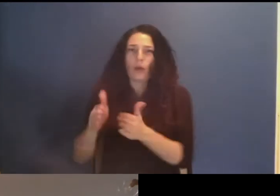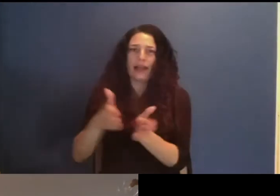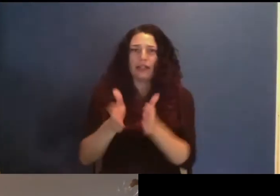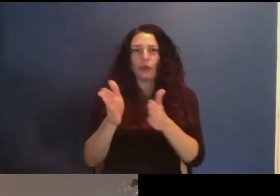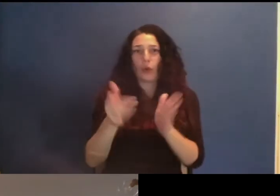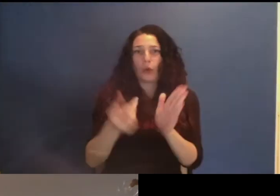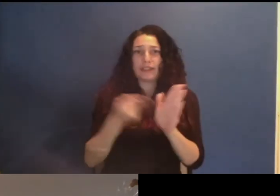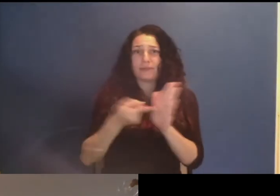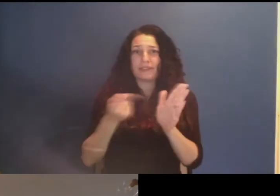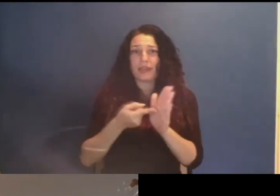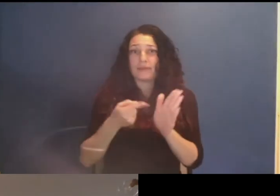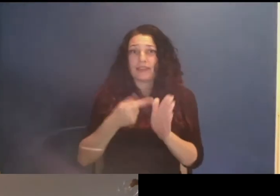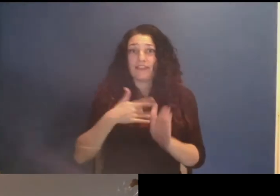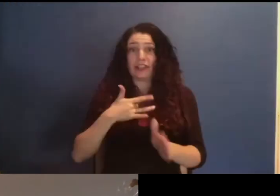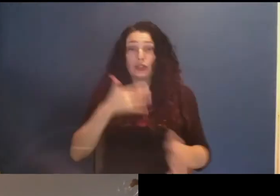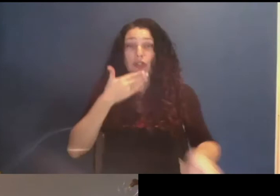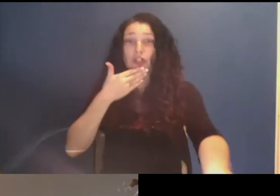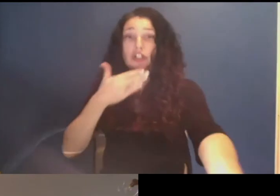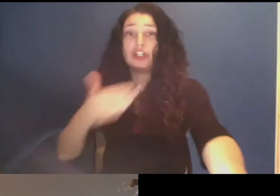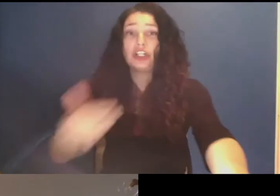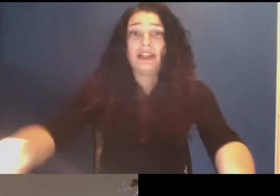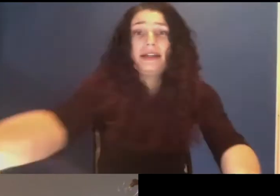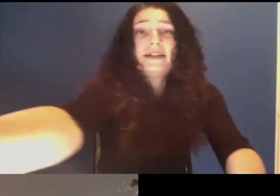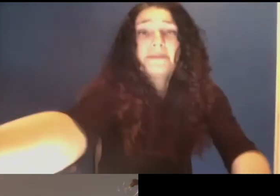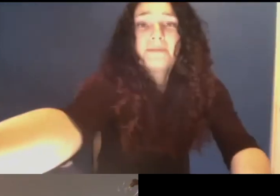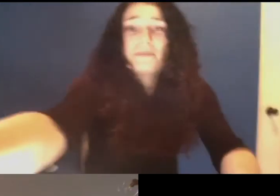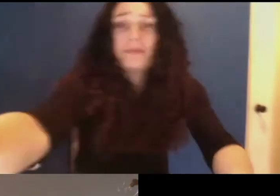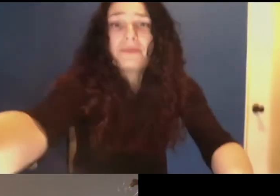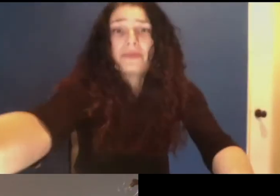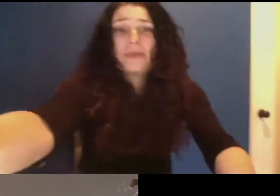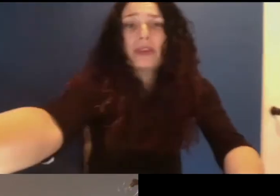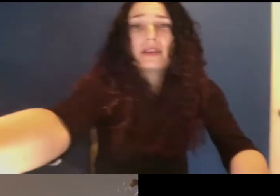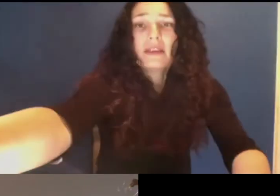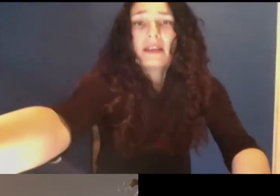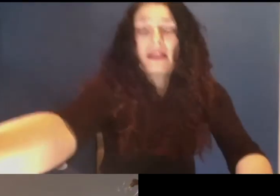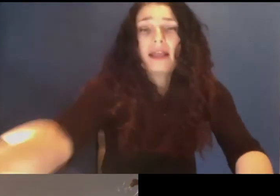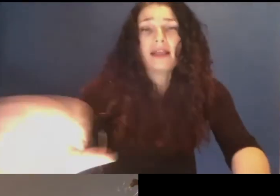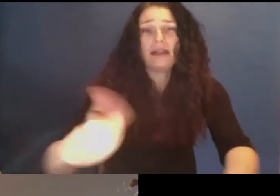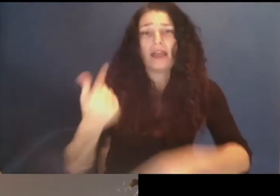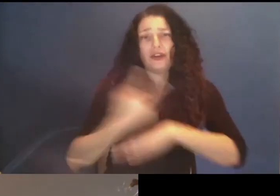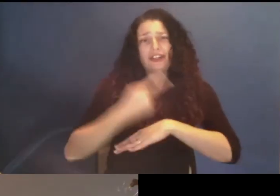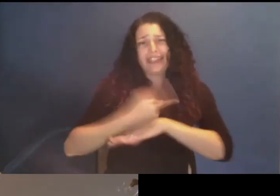other days I feel extremely depressed and anxious and kind of like, what is the